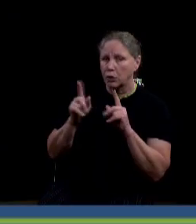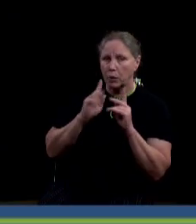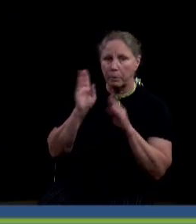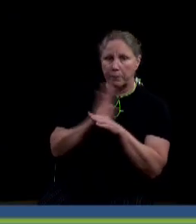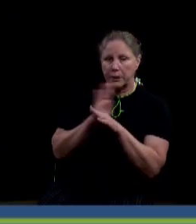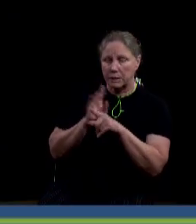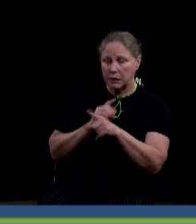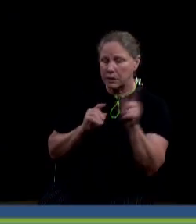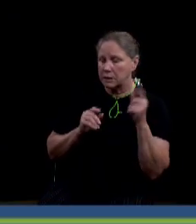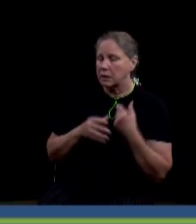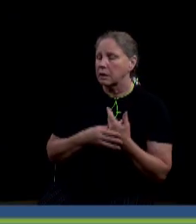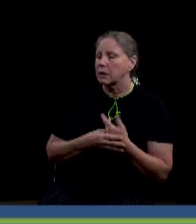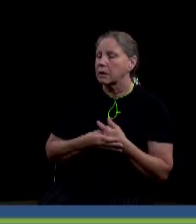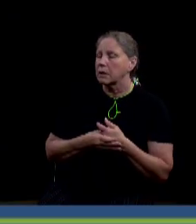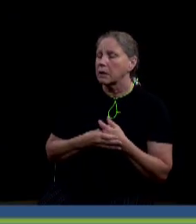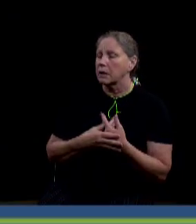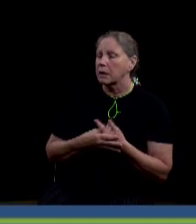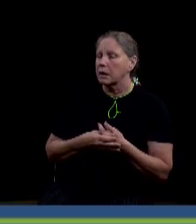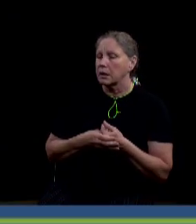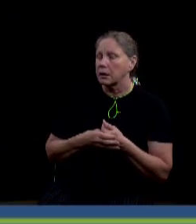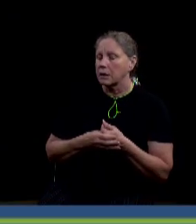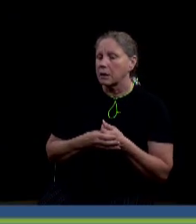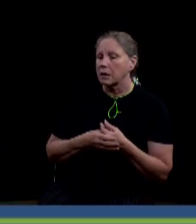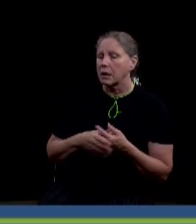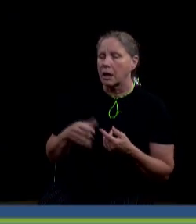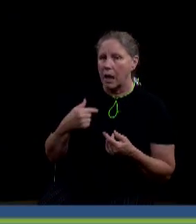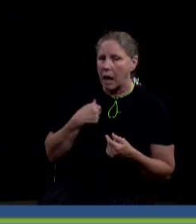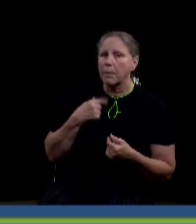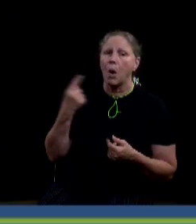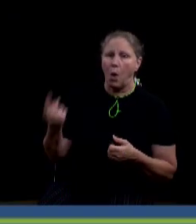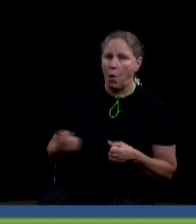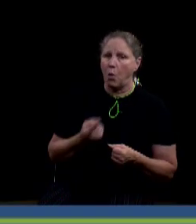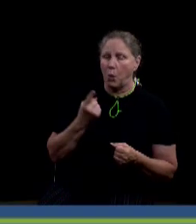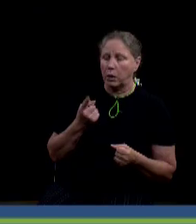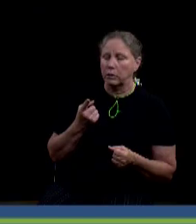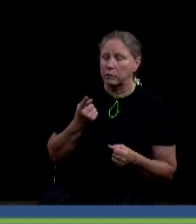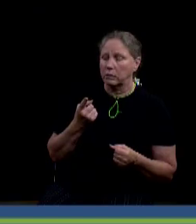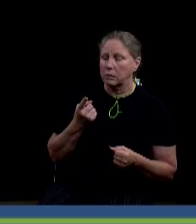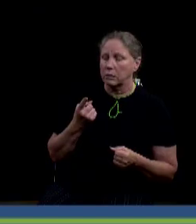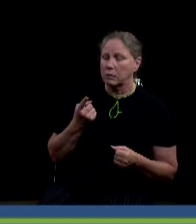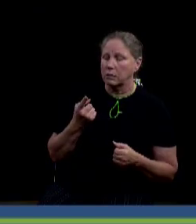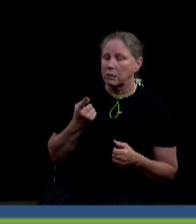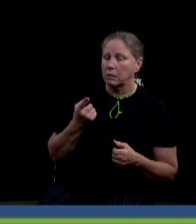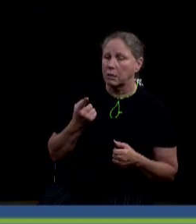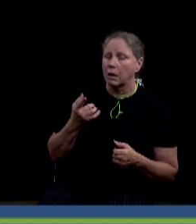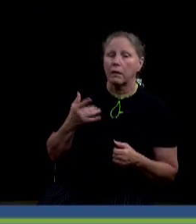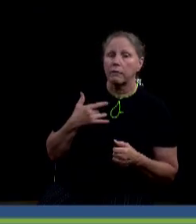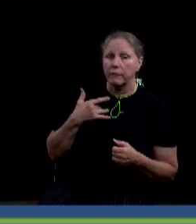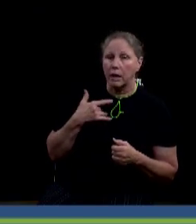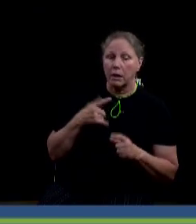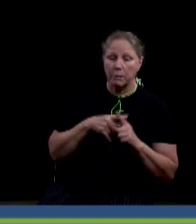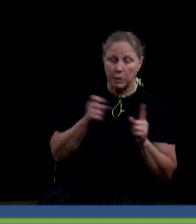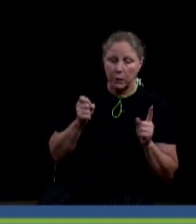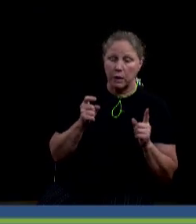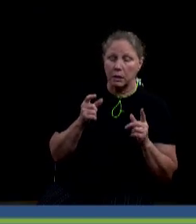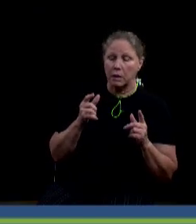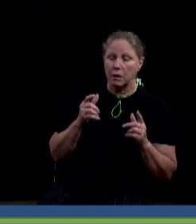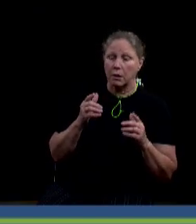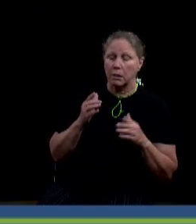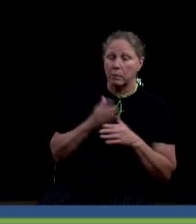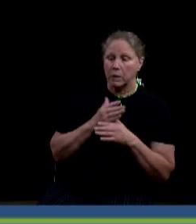I'm ever sure that between the strategic communication task force and the